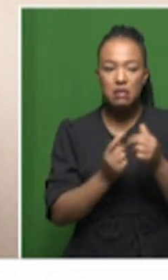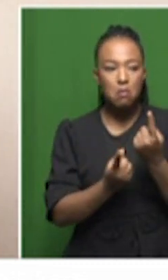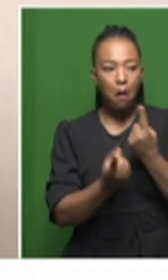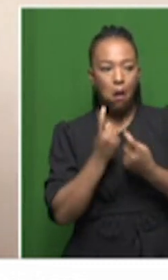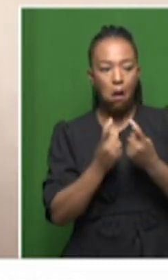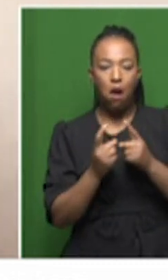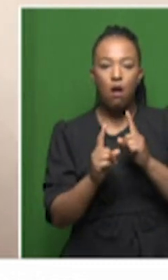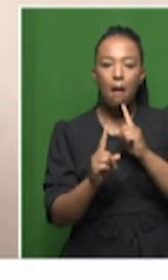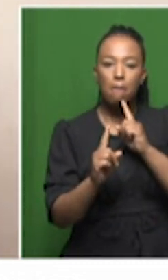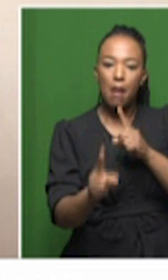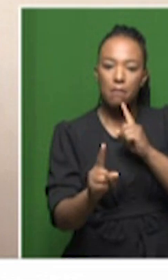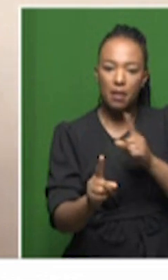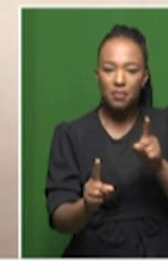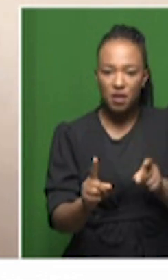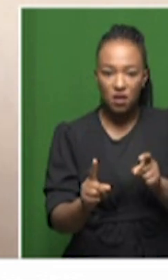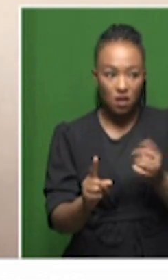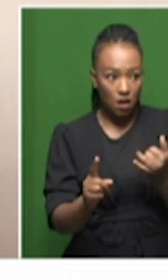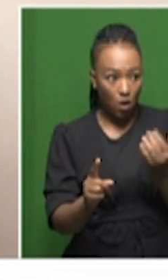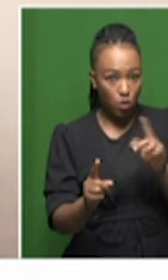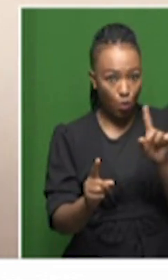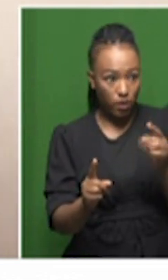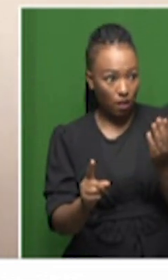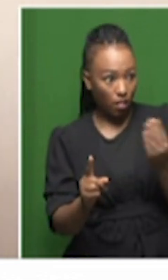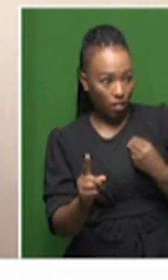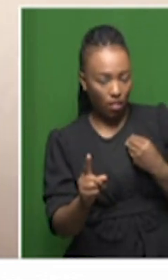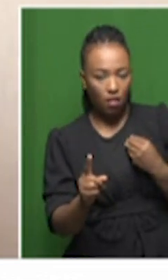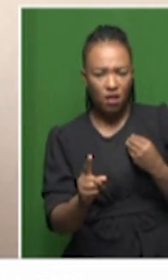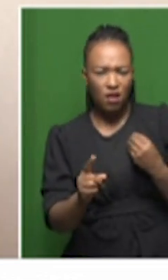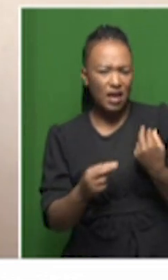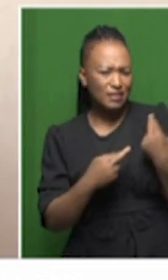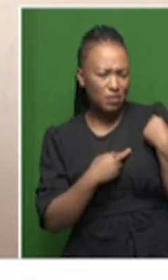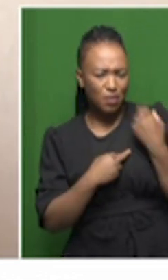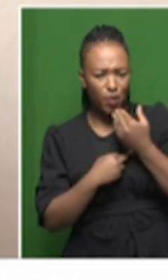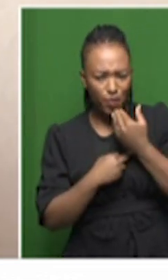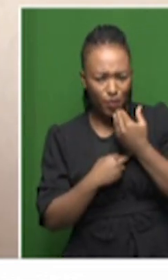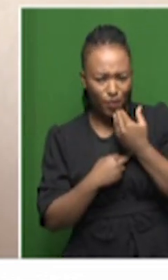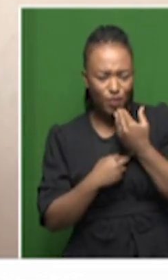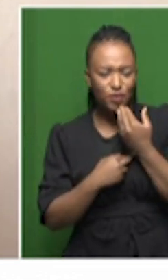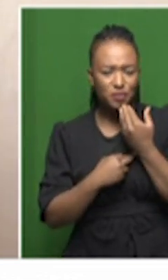around, the questions you're asking about who must be held